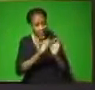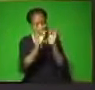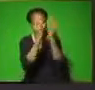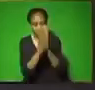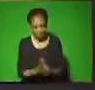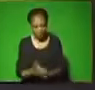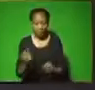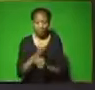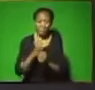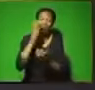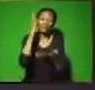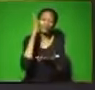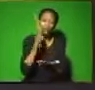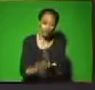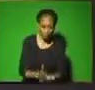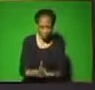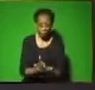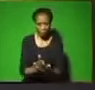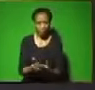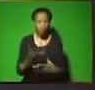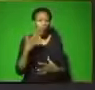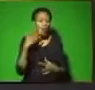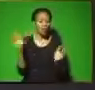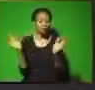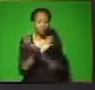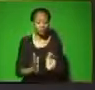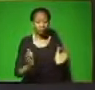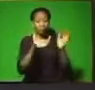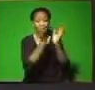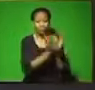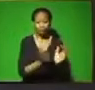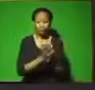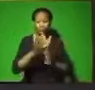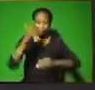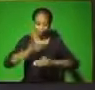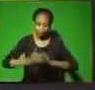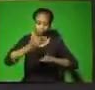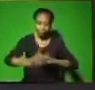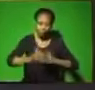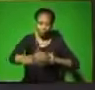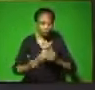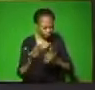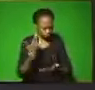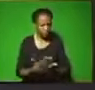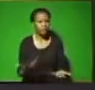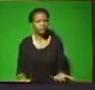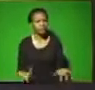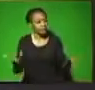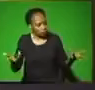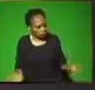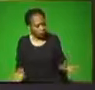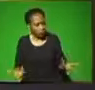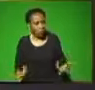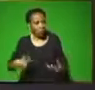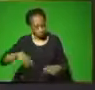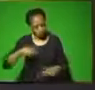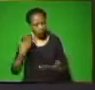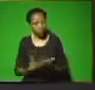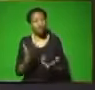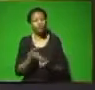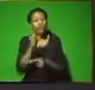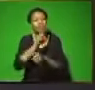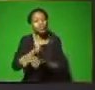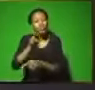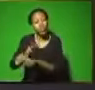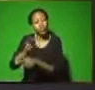make sure that its engagements and meetings take place from time to time. This is to provide adequate oversight of the